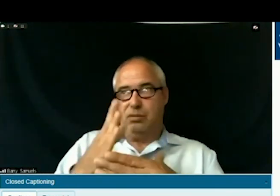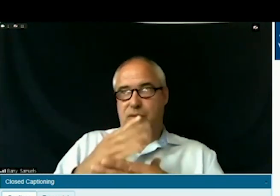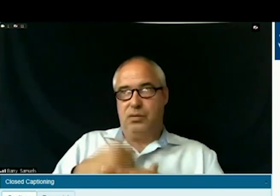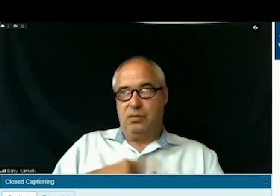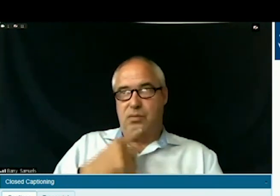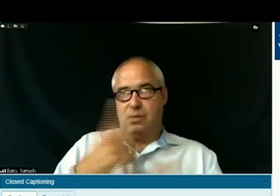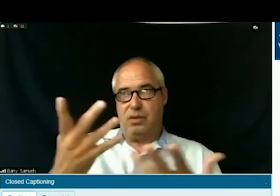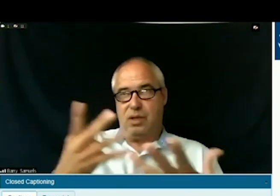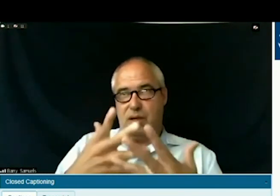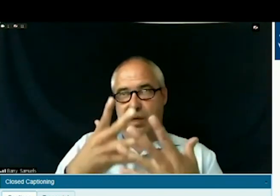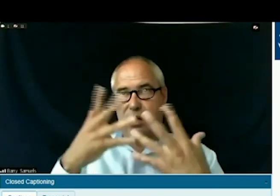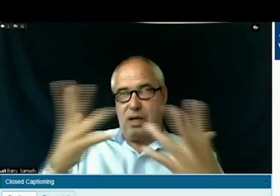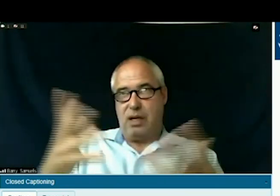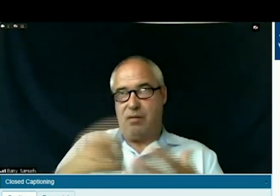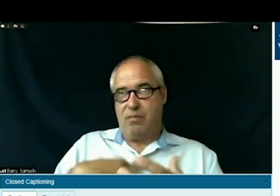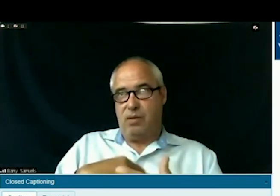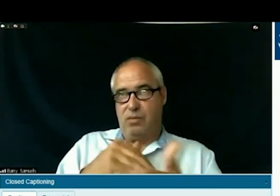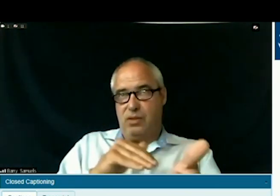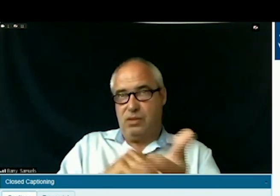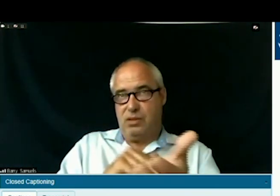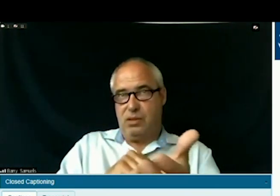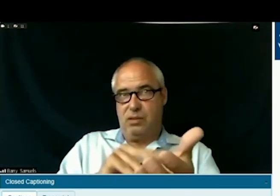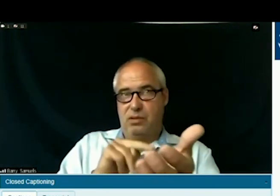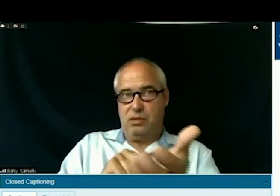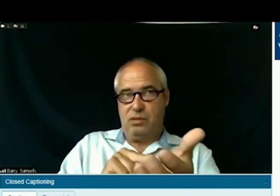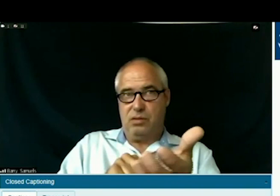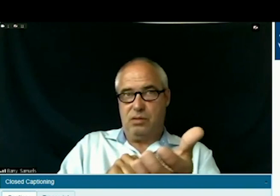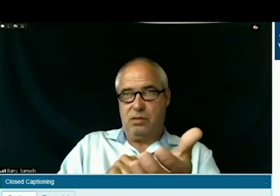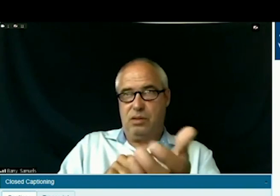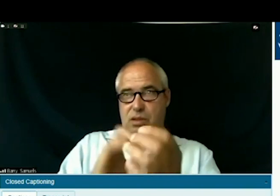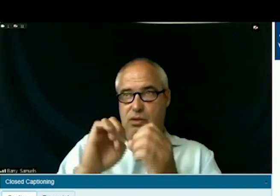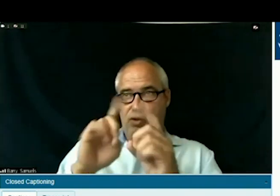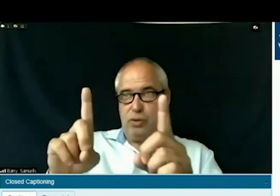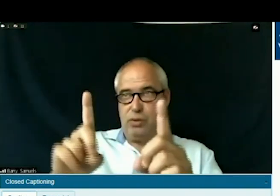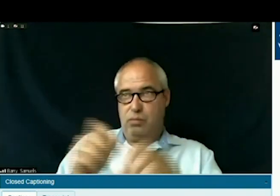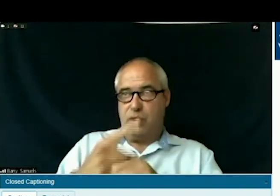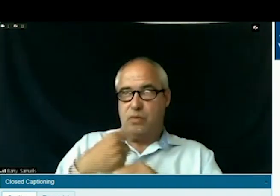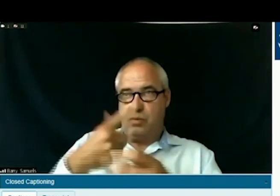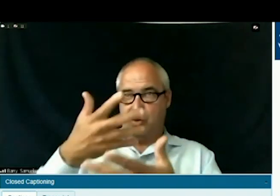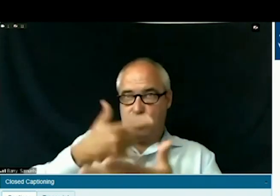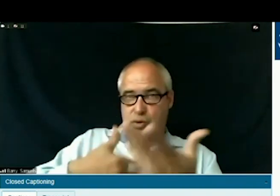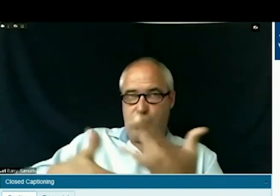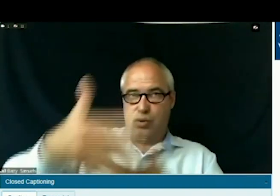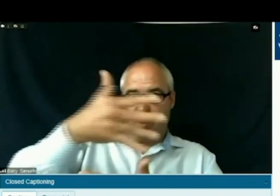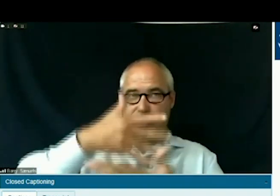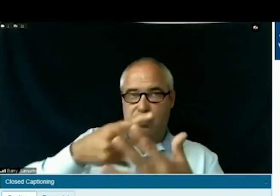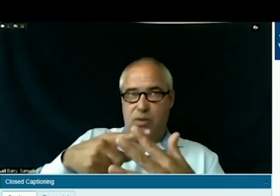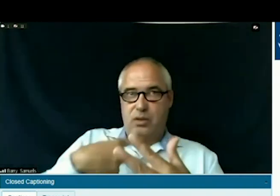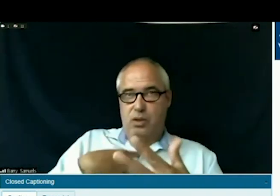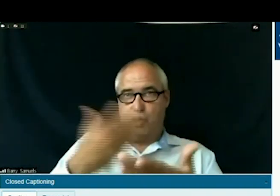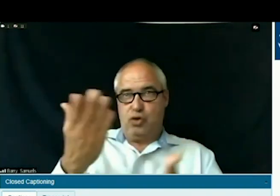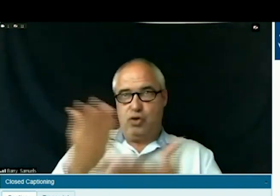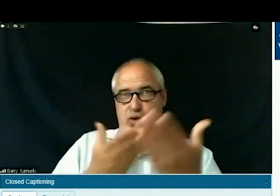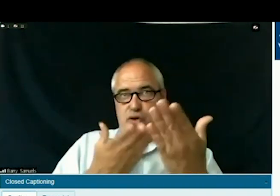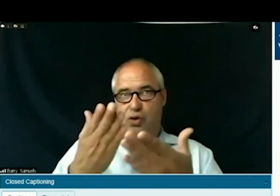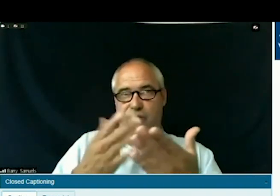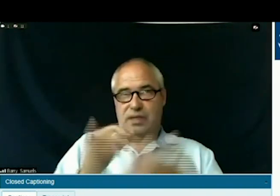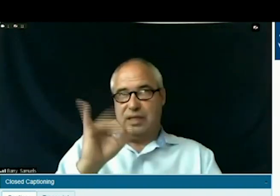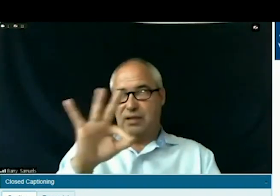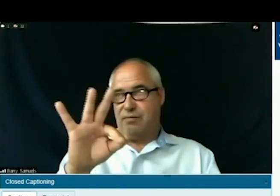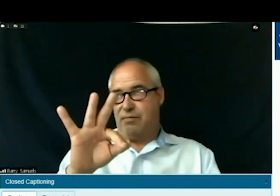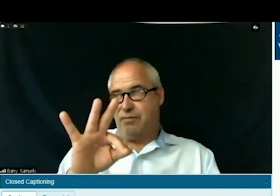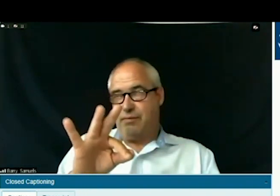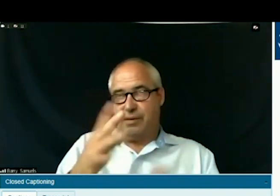a lot of provider education, ensuring that we are socializing the services, whether it be